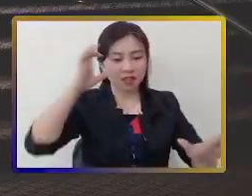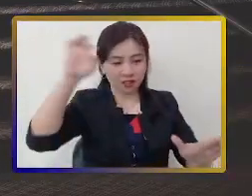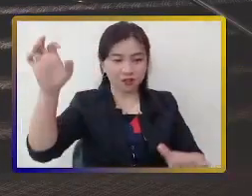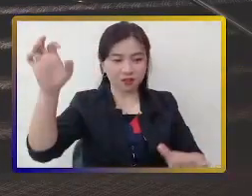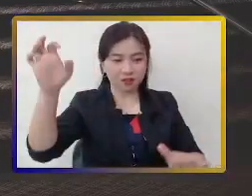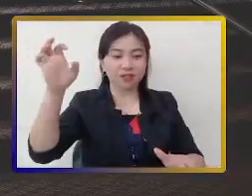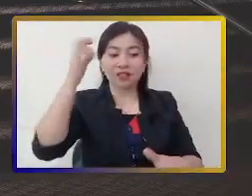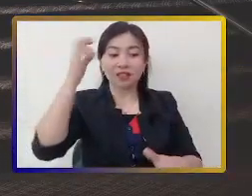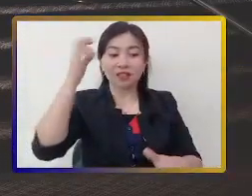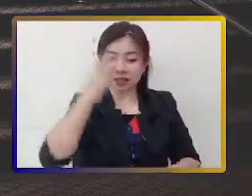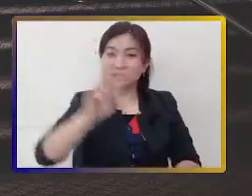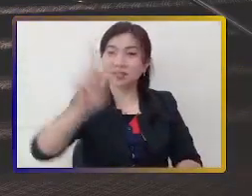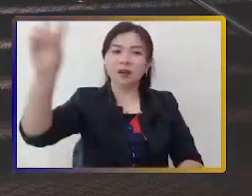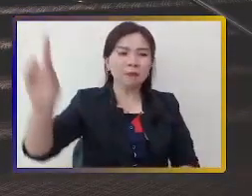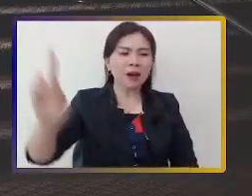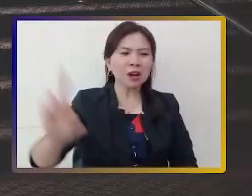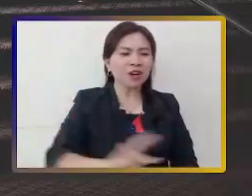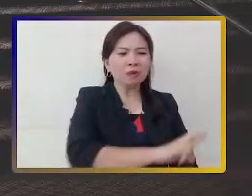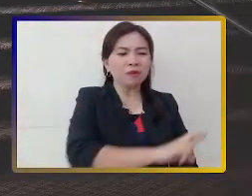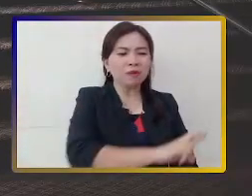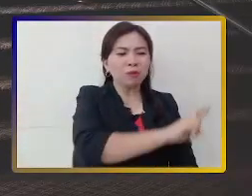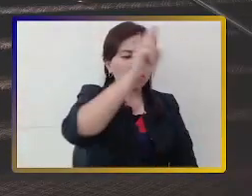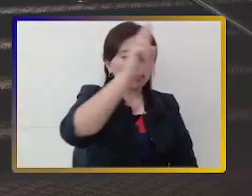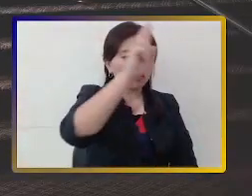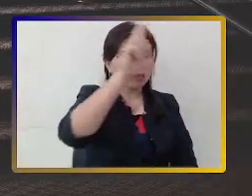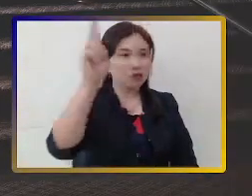He already sees the